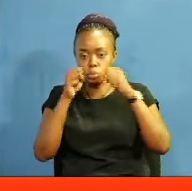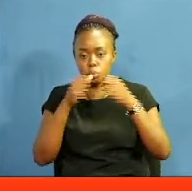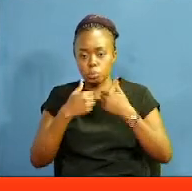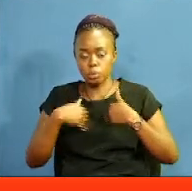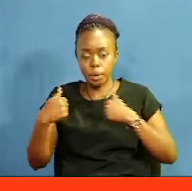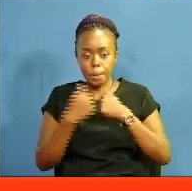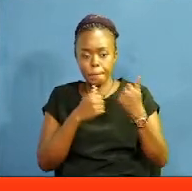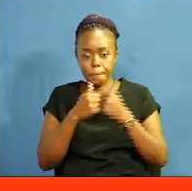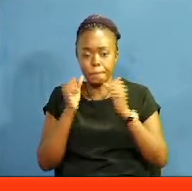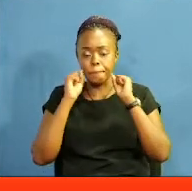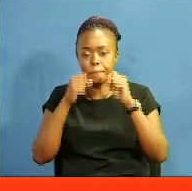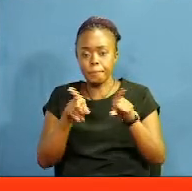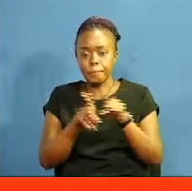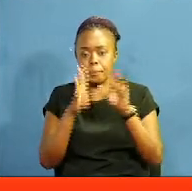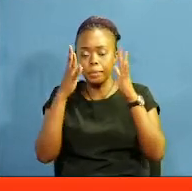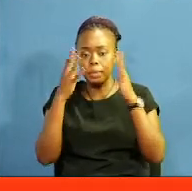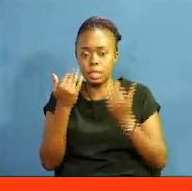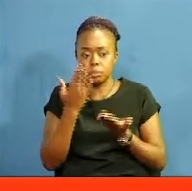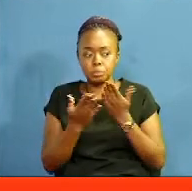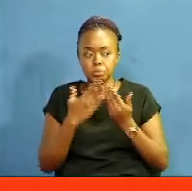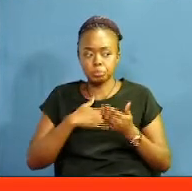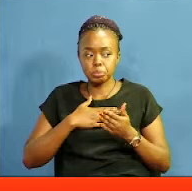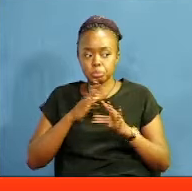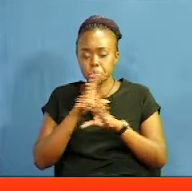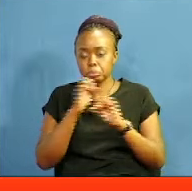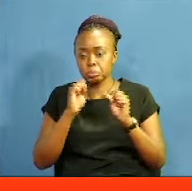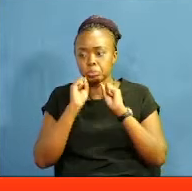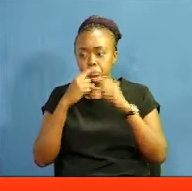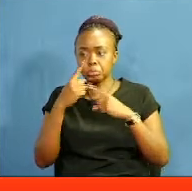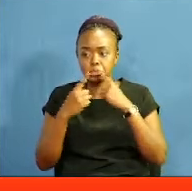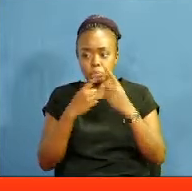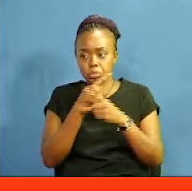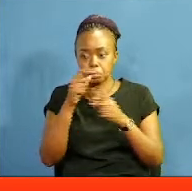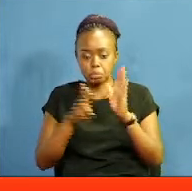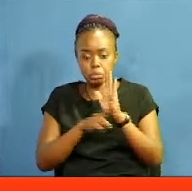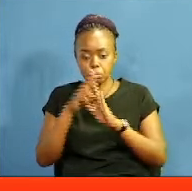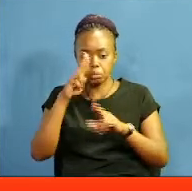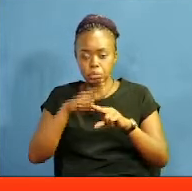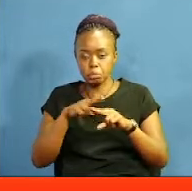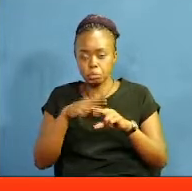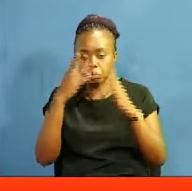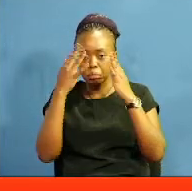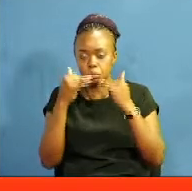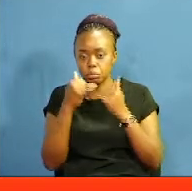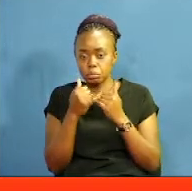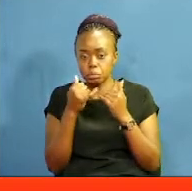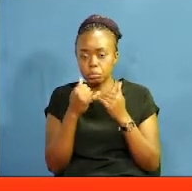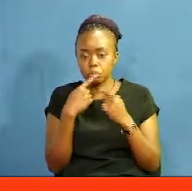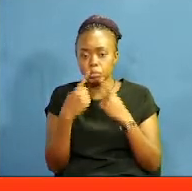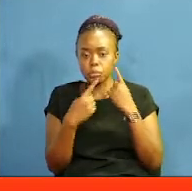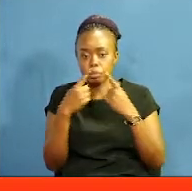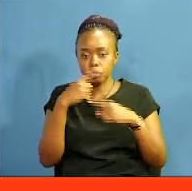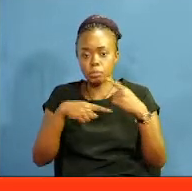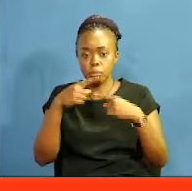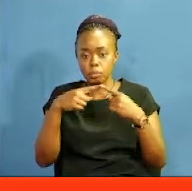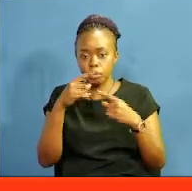have a fighting chance. But at the moment, in my opinion, he can't clinch the top seat. Now, Wakili, talking